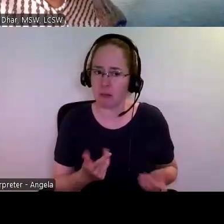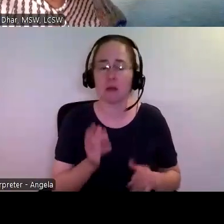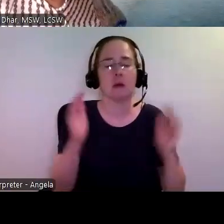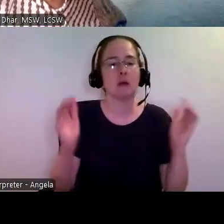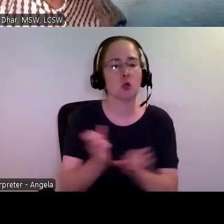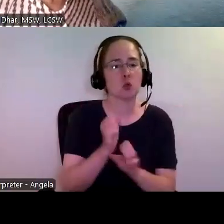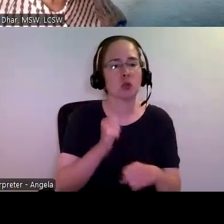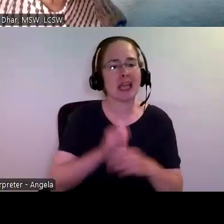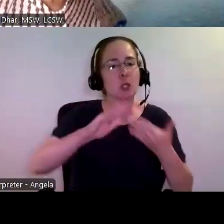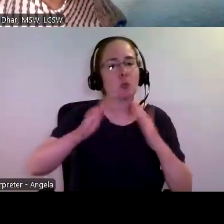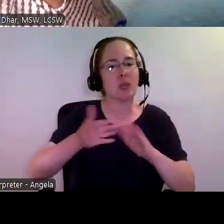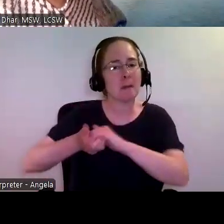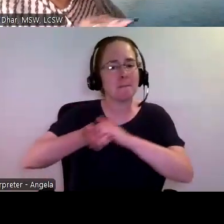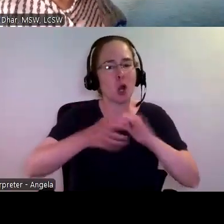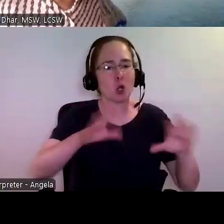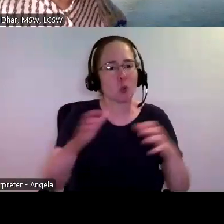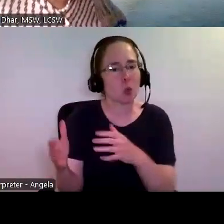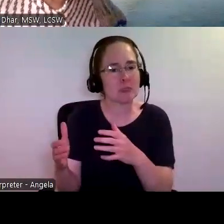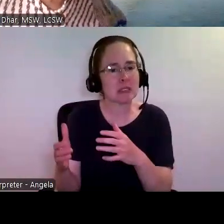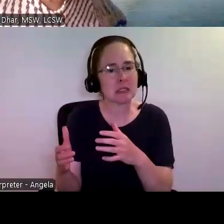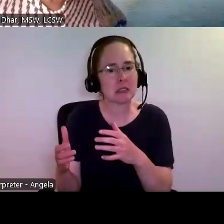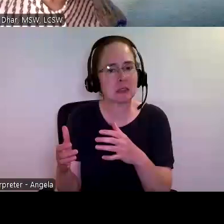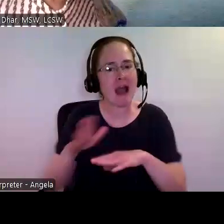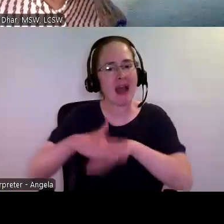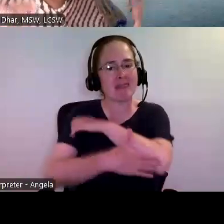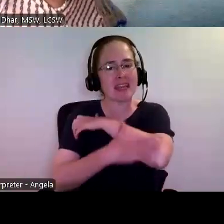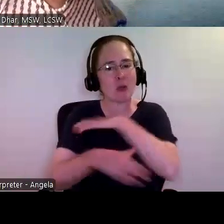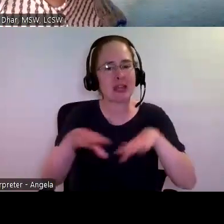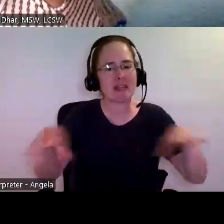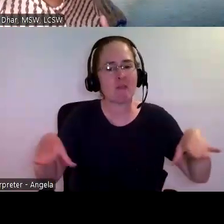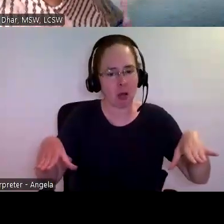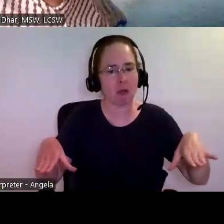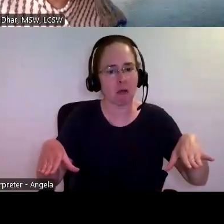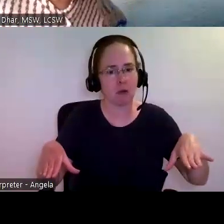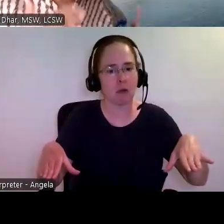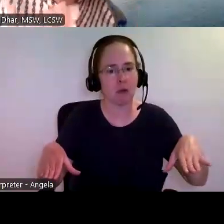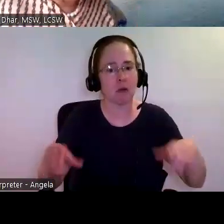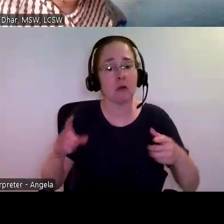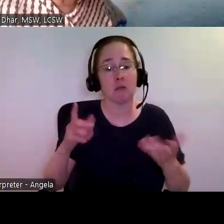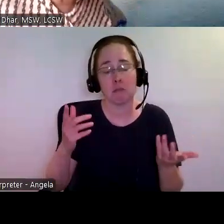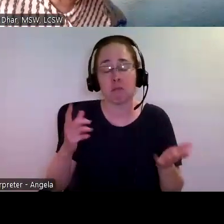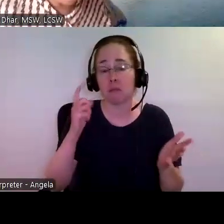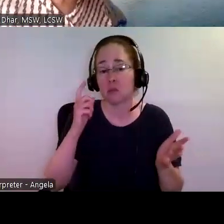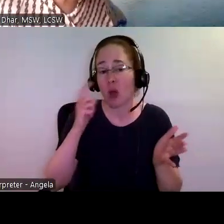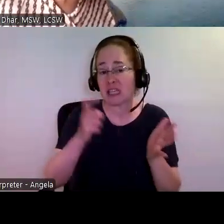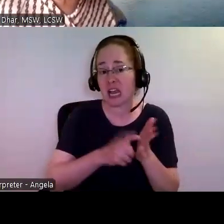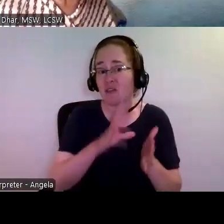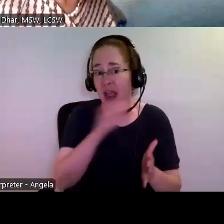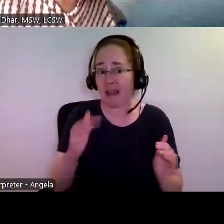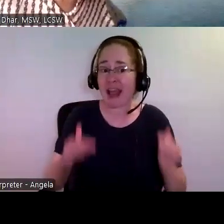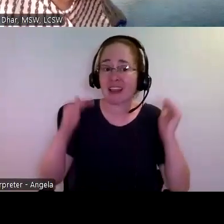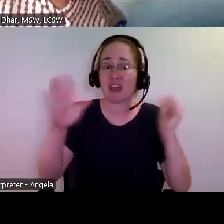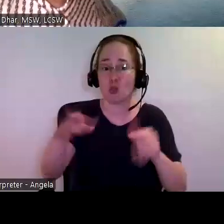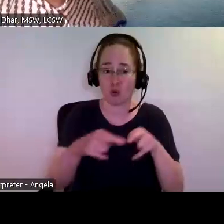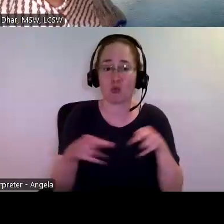Creating community partner groups at the county level to identify and elevate your regional